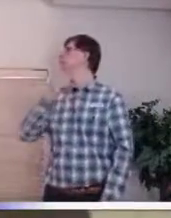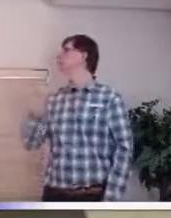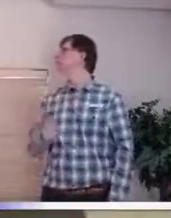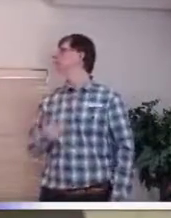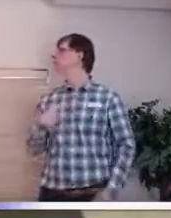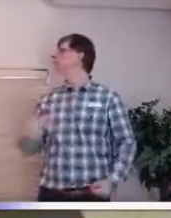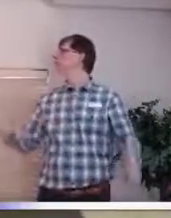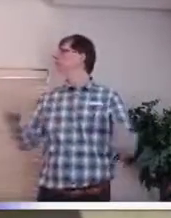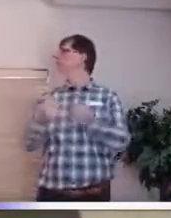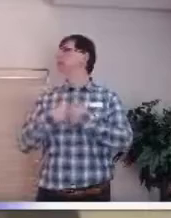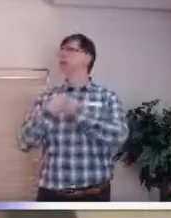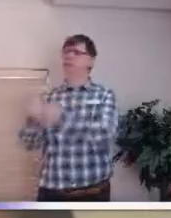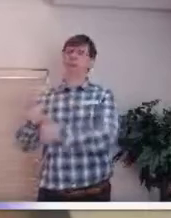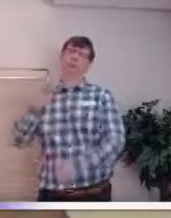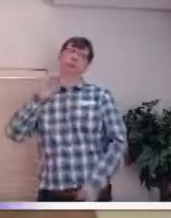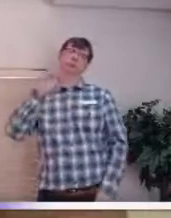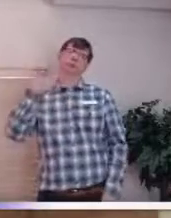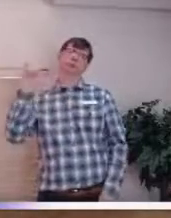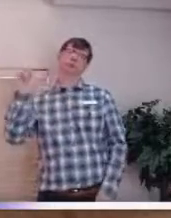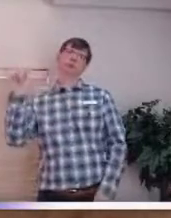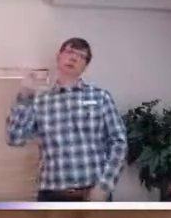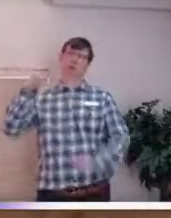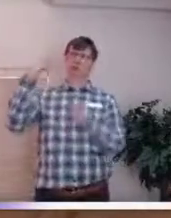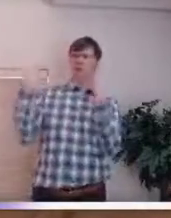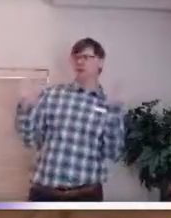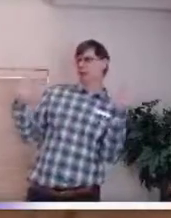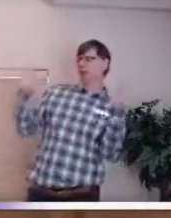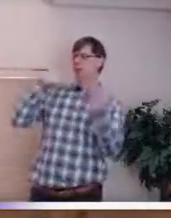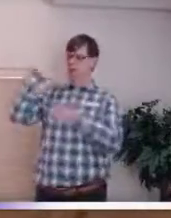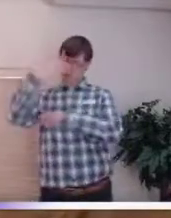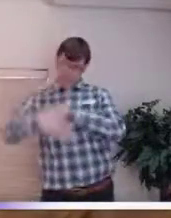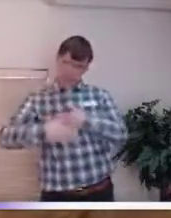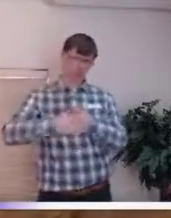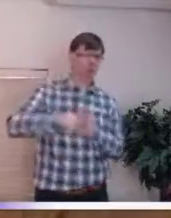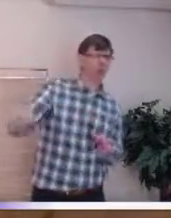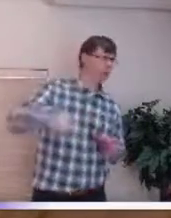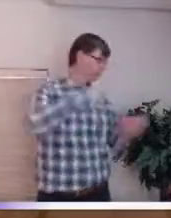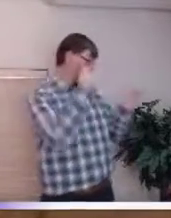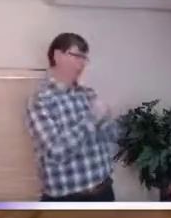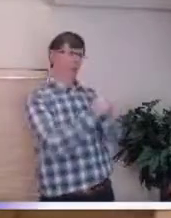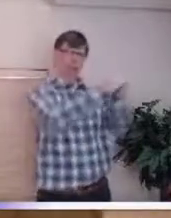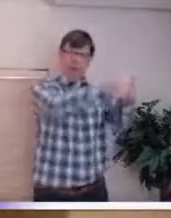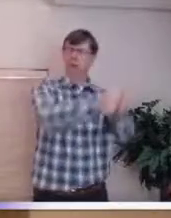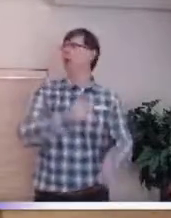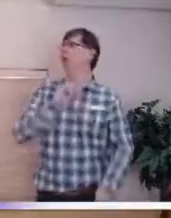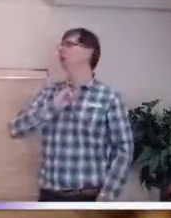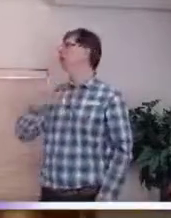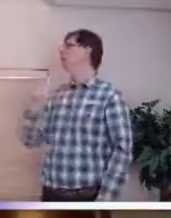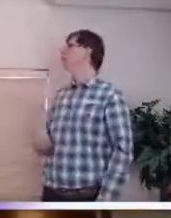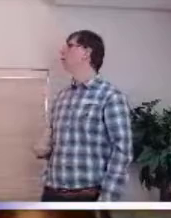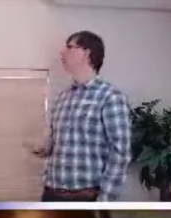I always let Siri figure out where I'm going. You know, I don't have...